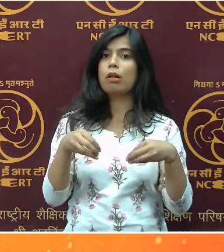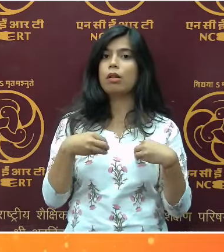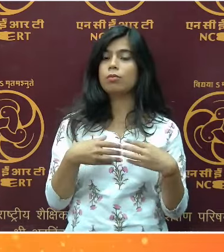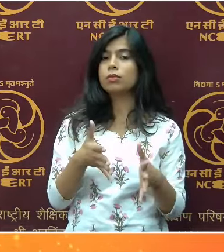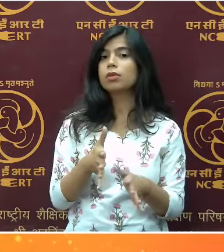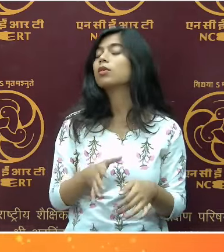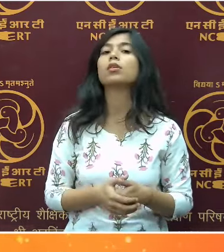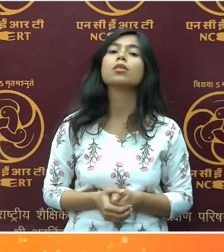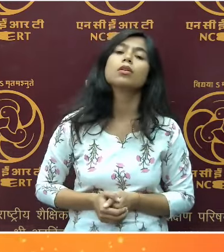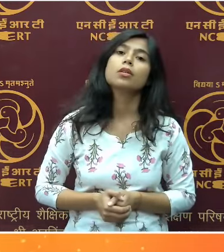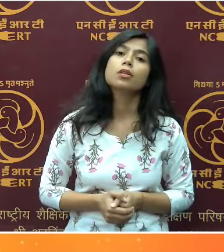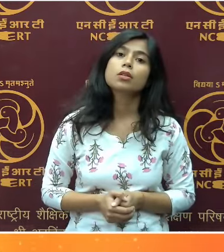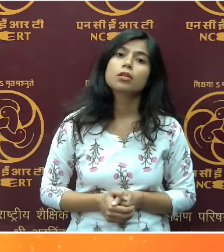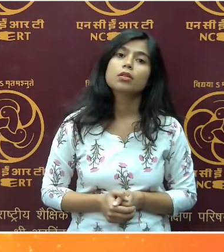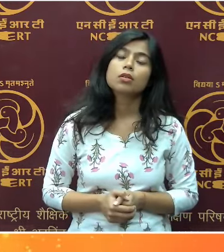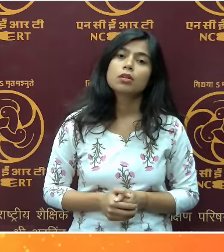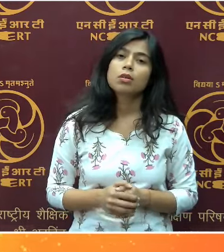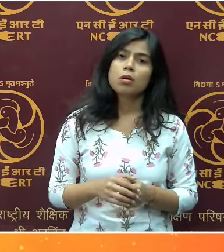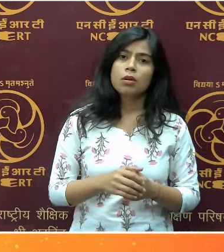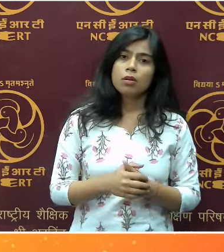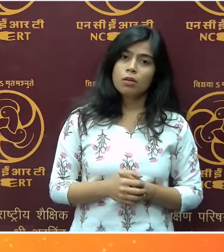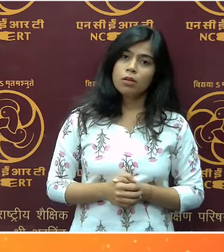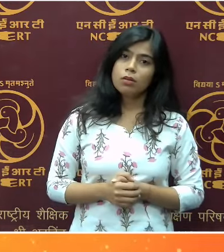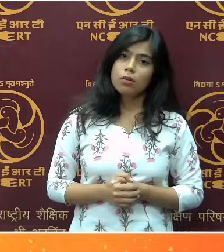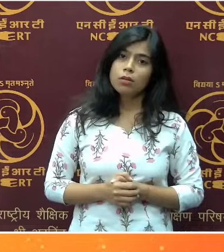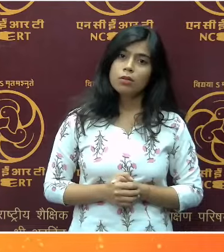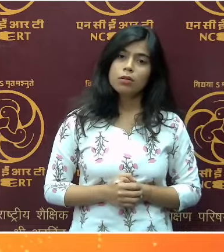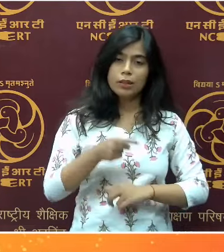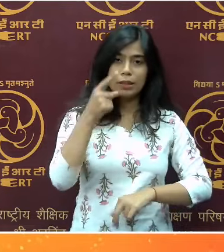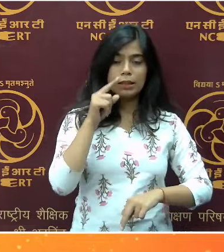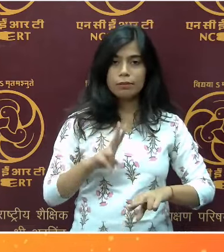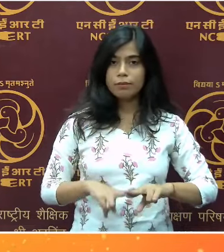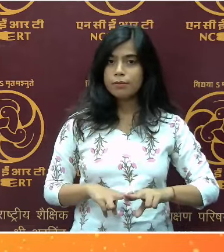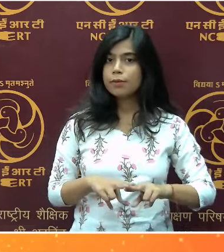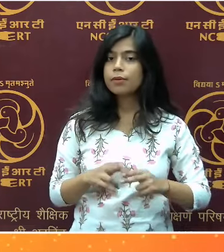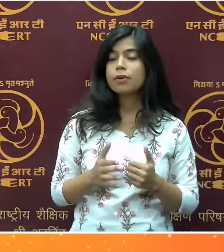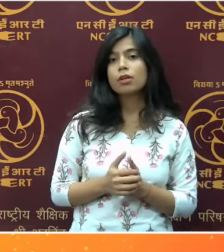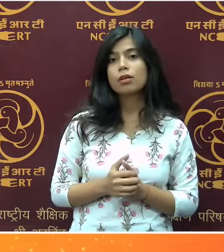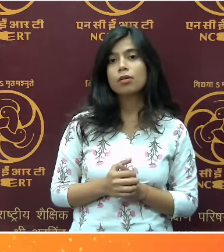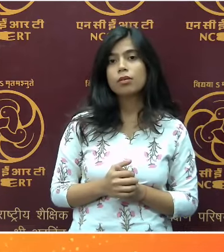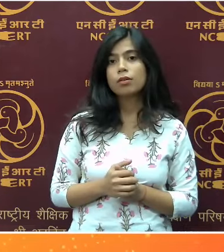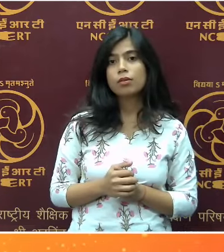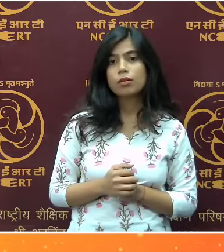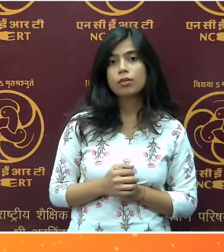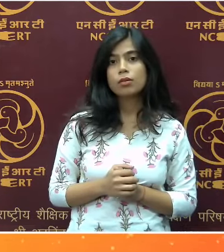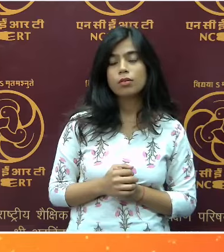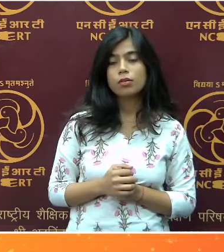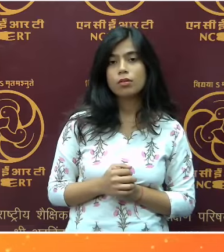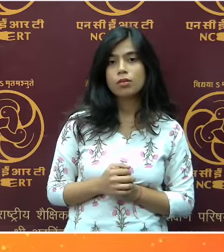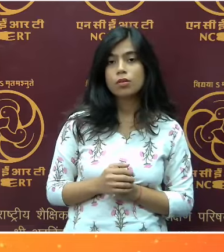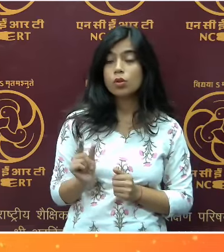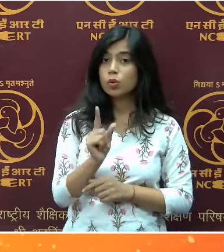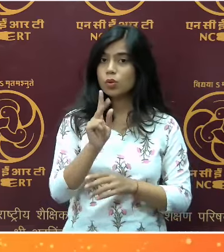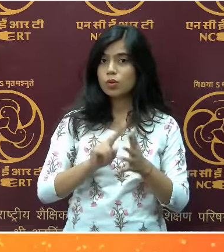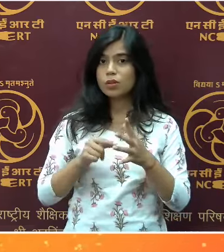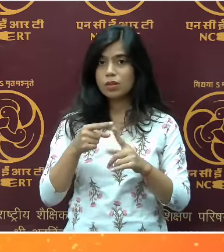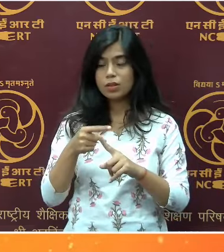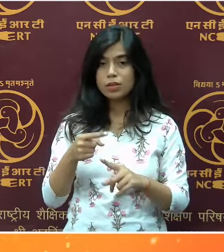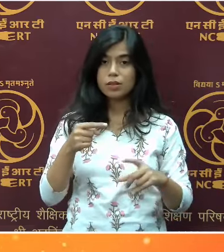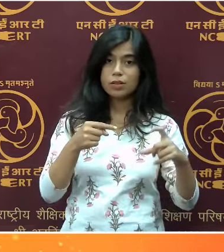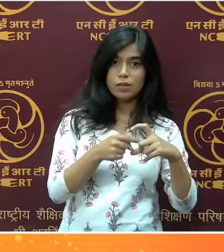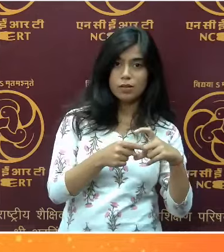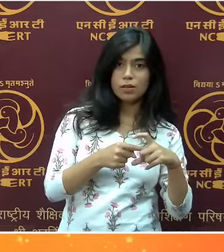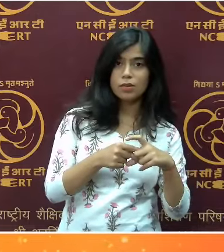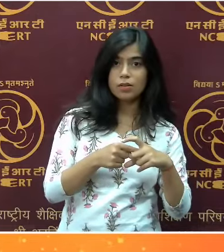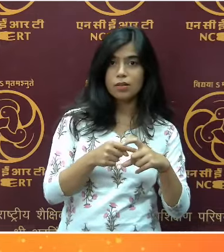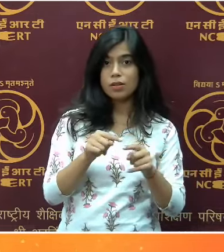of charges will not be appeared anywhere. So if there are the unit charge is E, then n times